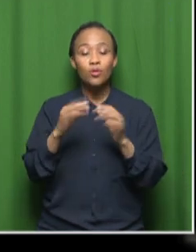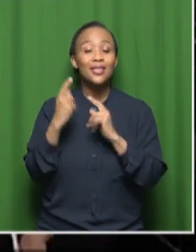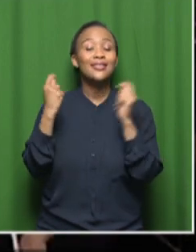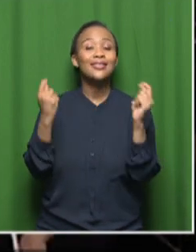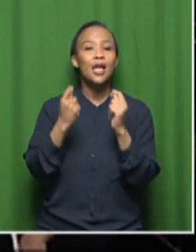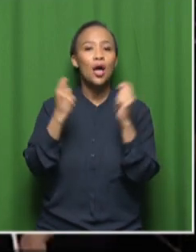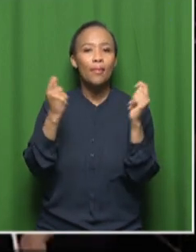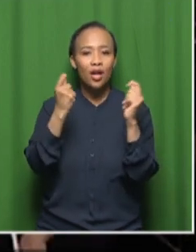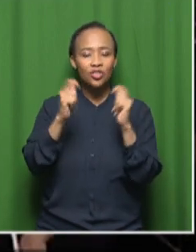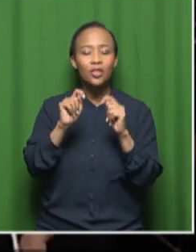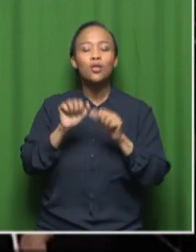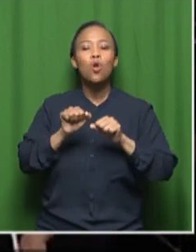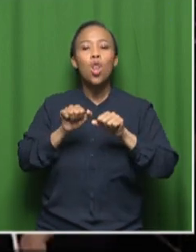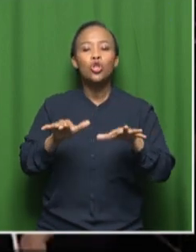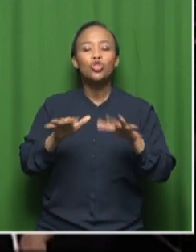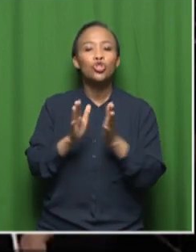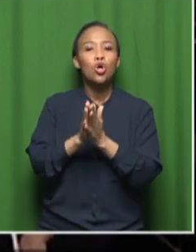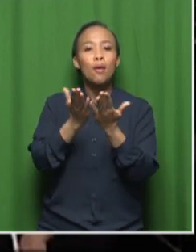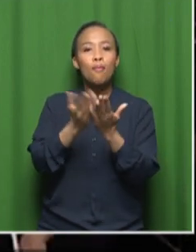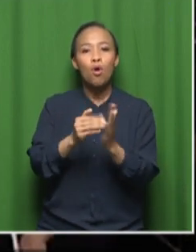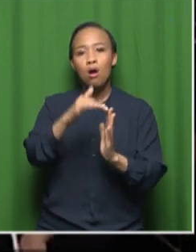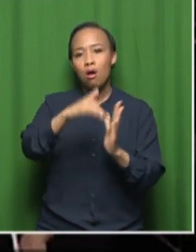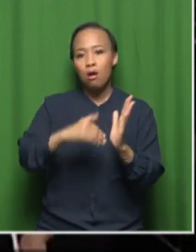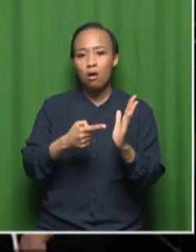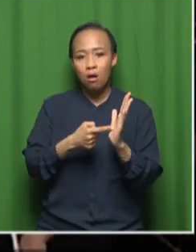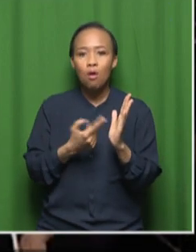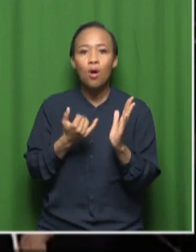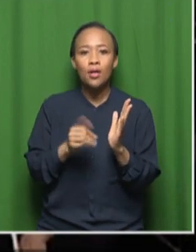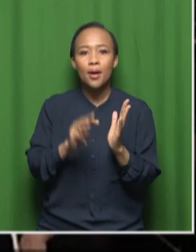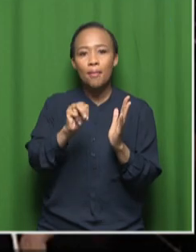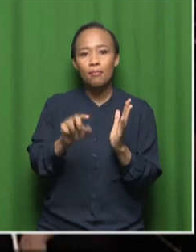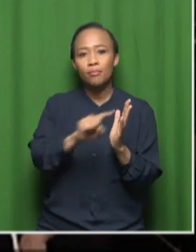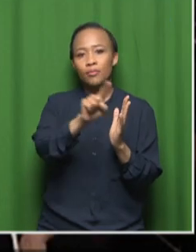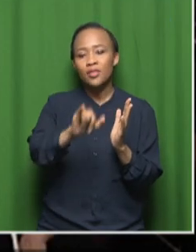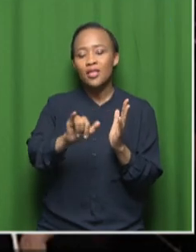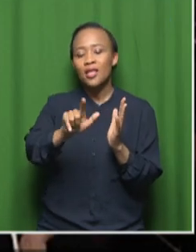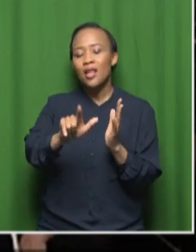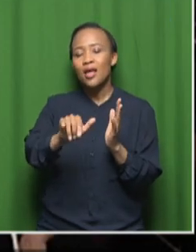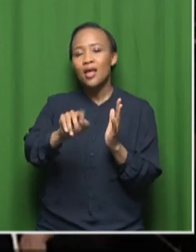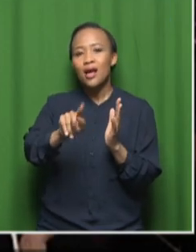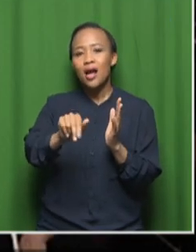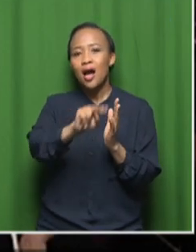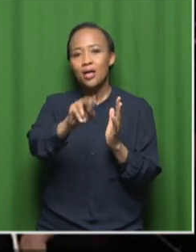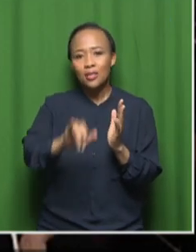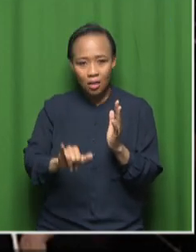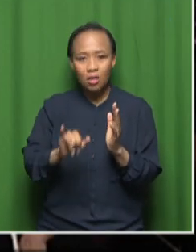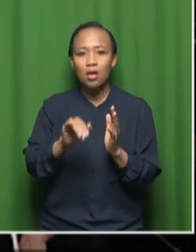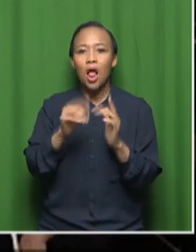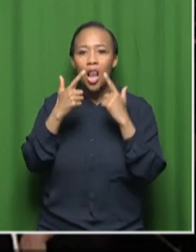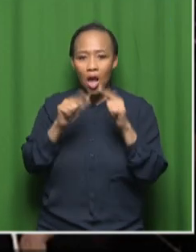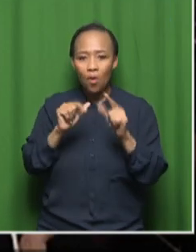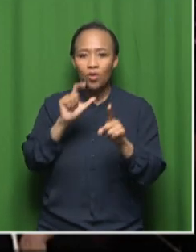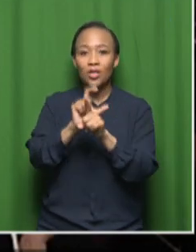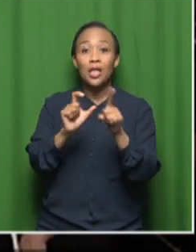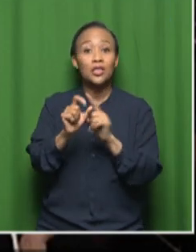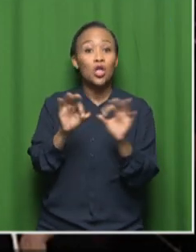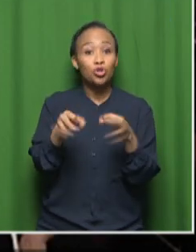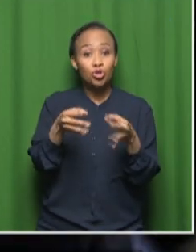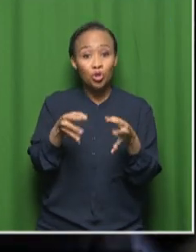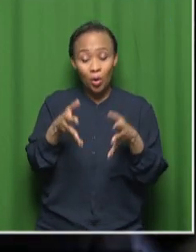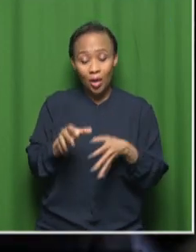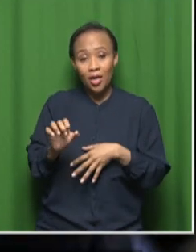a significant new book that is entitled The Music of Mzilikazi Khumalo, Language, Culture and Song in South Africa. So for more on